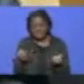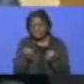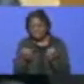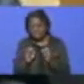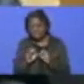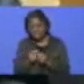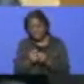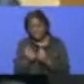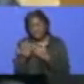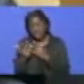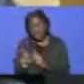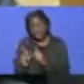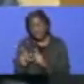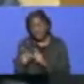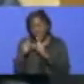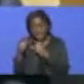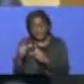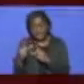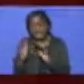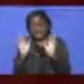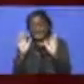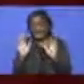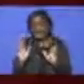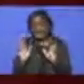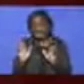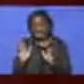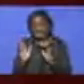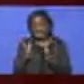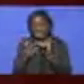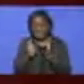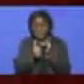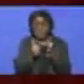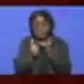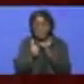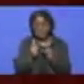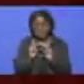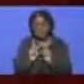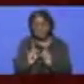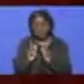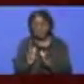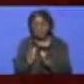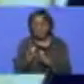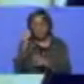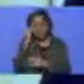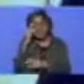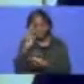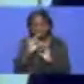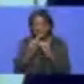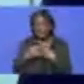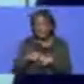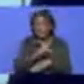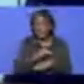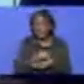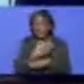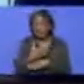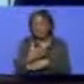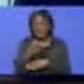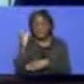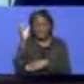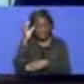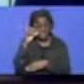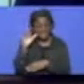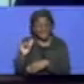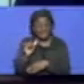an excellent speaker. A riveting speaker. Minister of Works and Family Island Affairs, the Honourable Clay Sweeting, says he was taken aback by